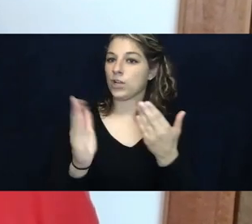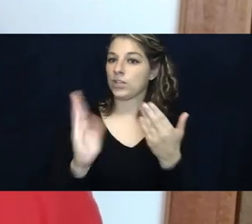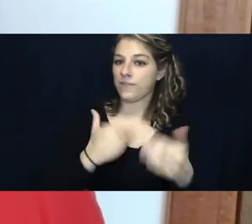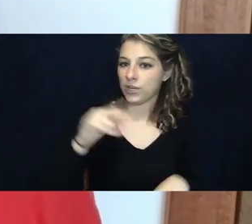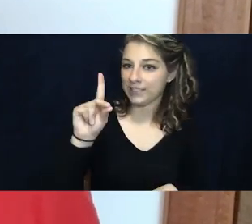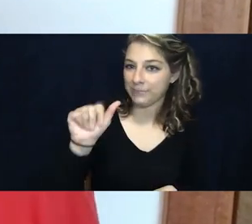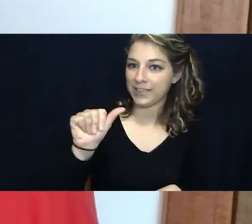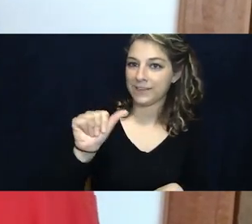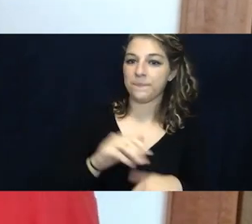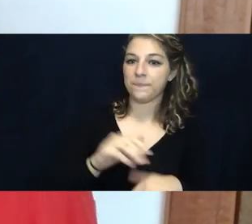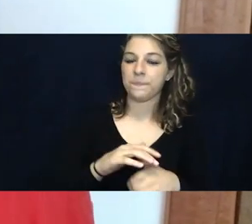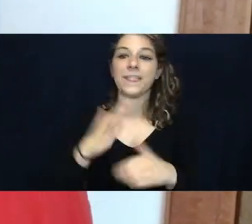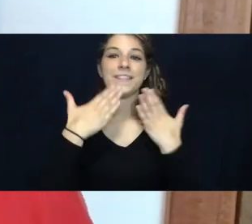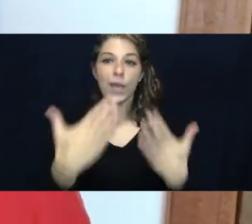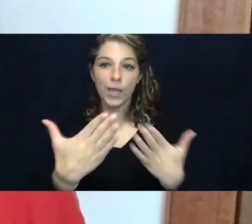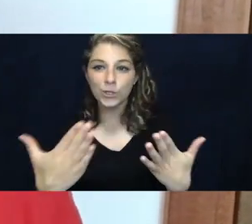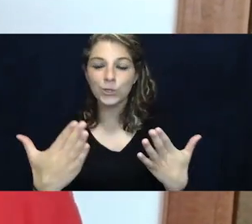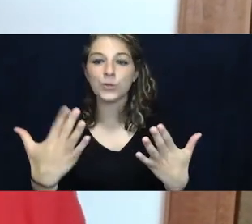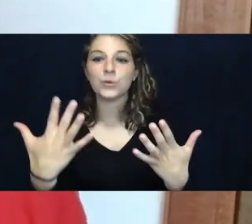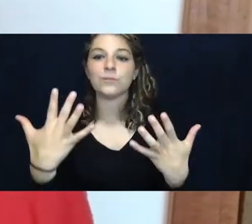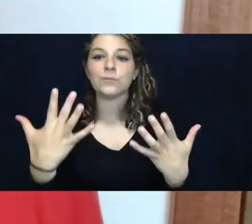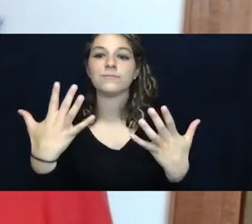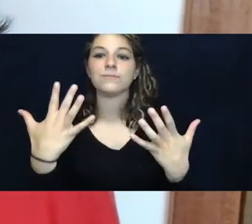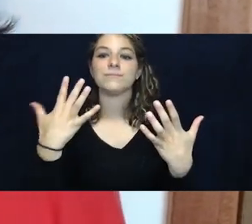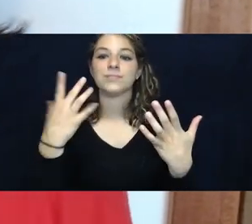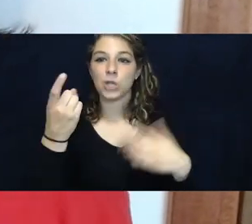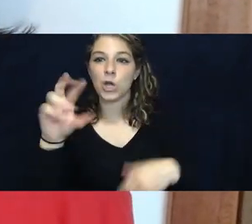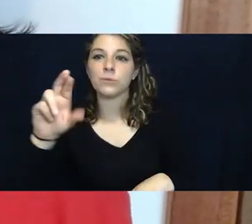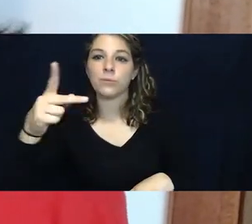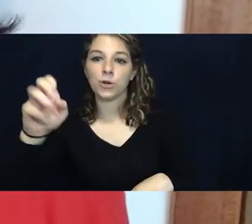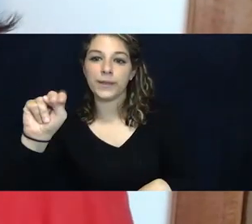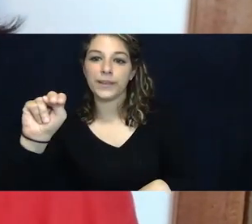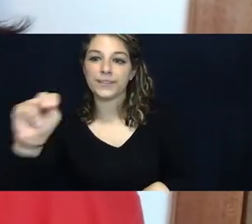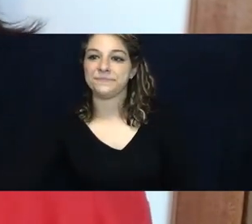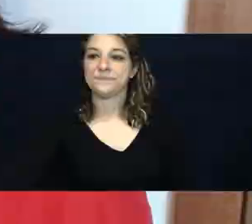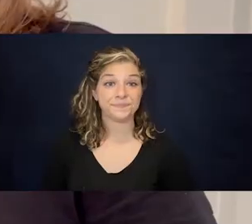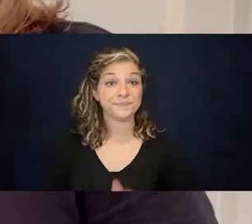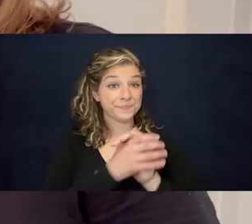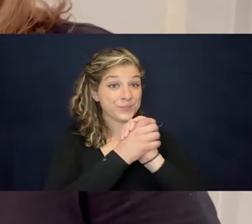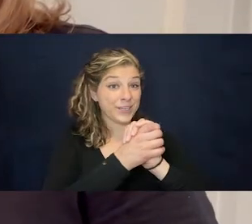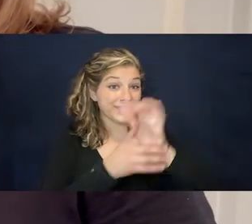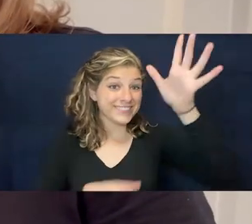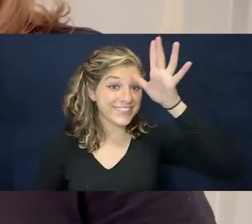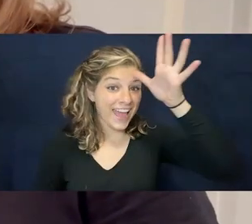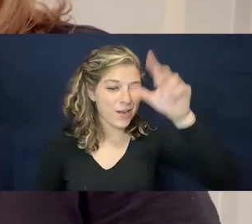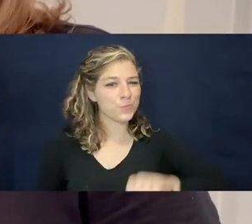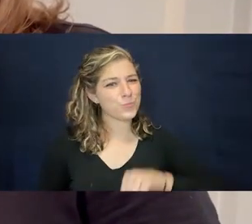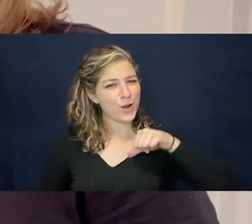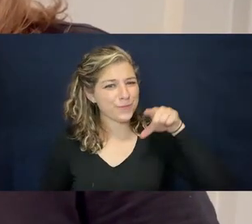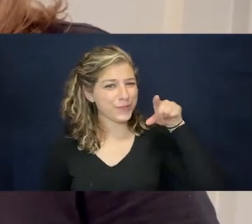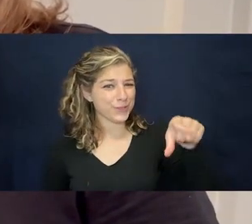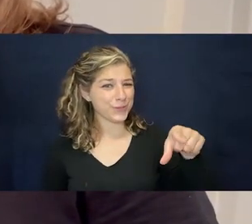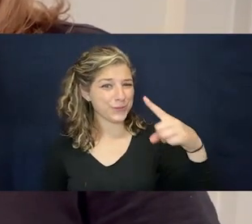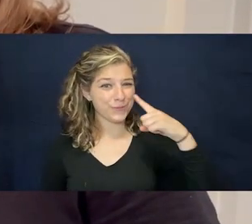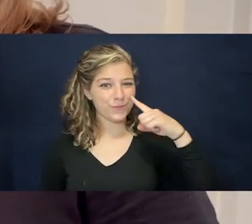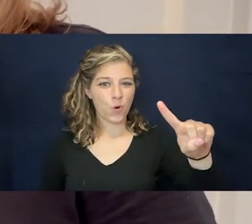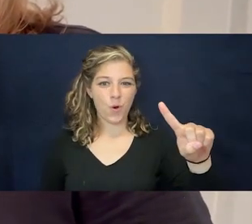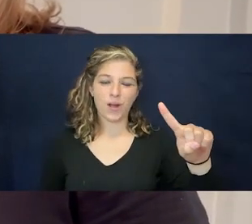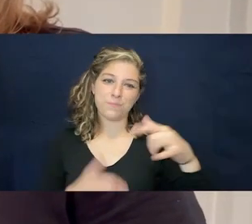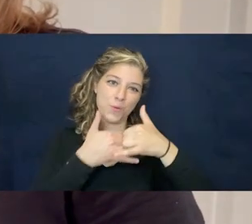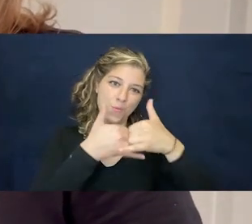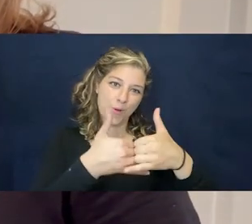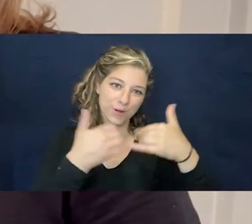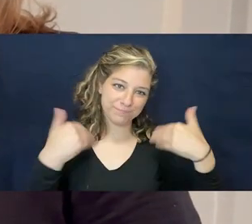regardless of our disabilities. Thank you, Dr. Perlman. Congratulations, Dad. We're very proud of you